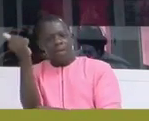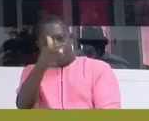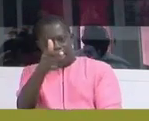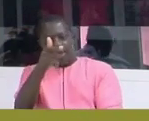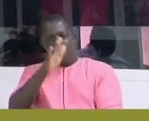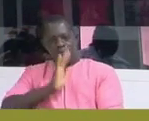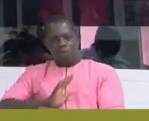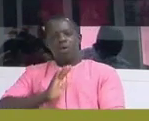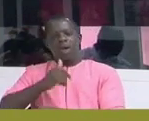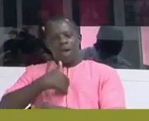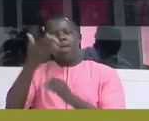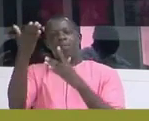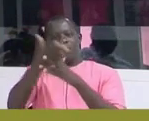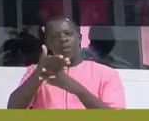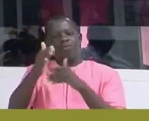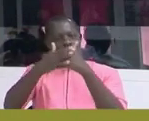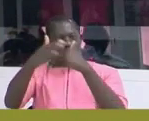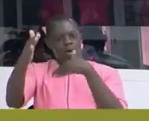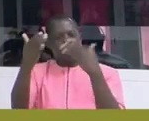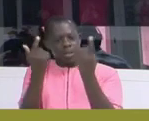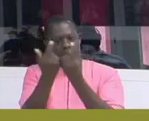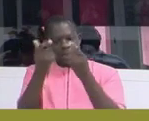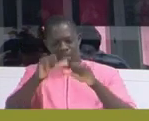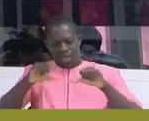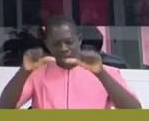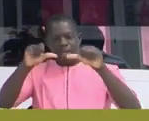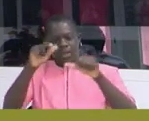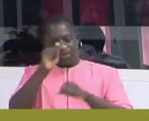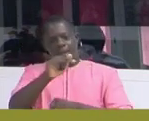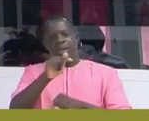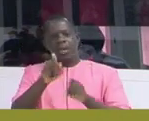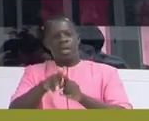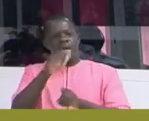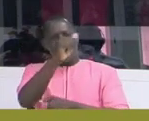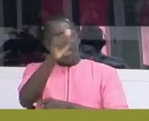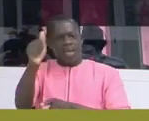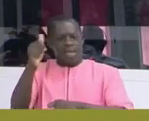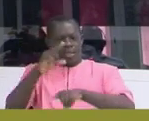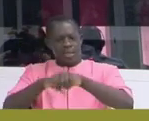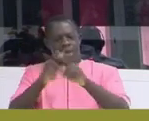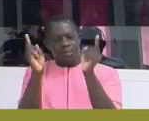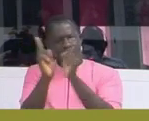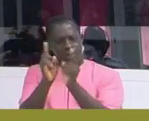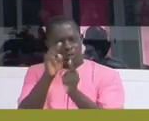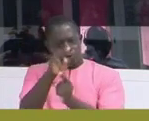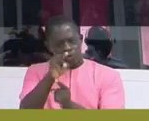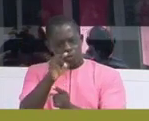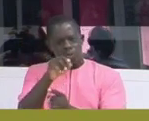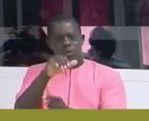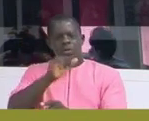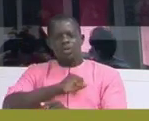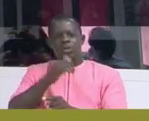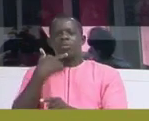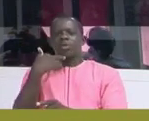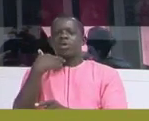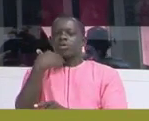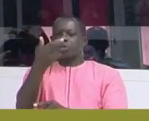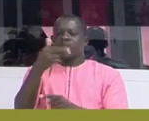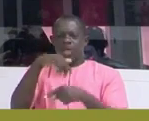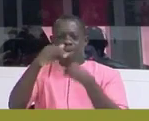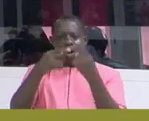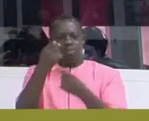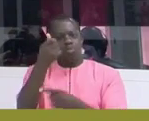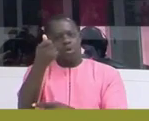first pay the debt I said that is what I believe I said to him but each time we come to